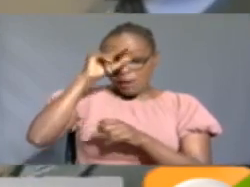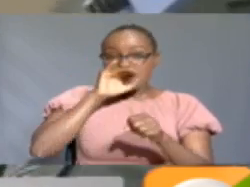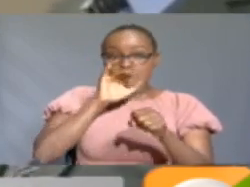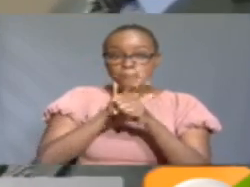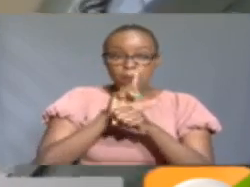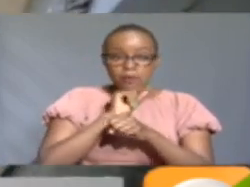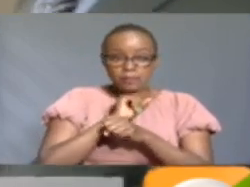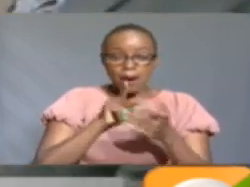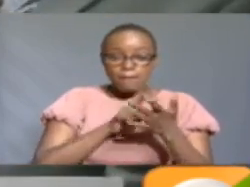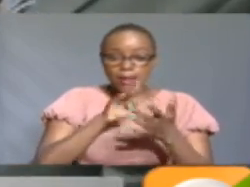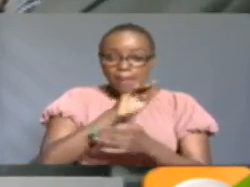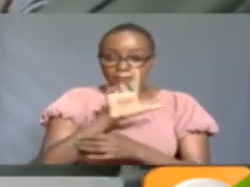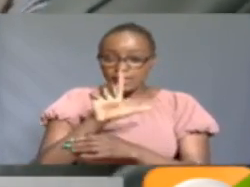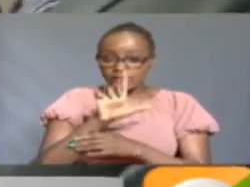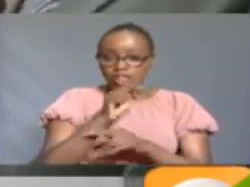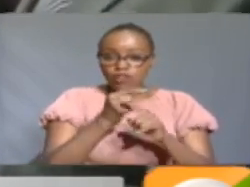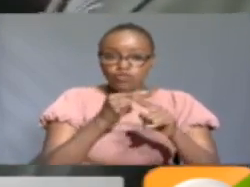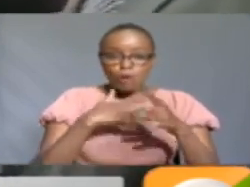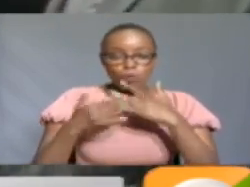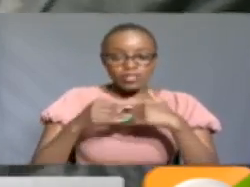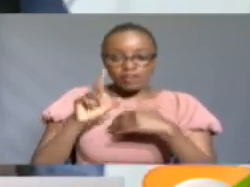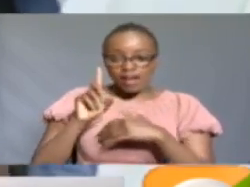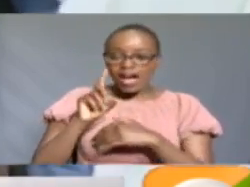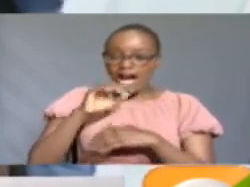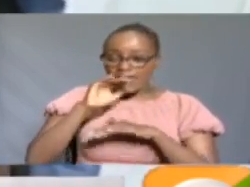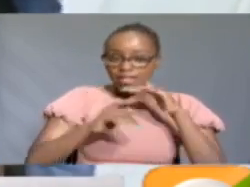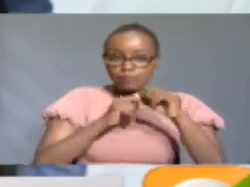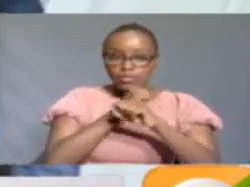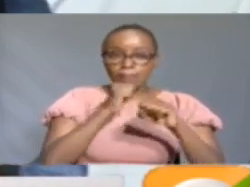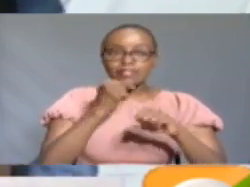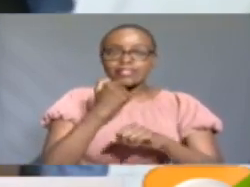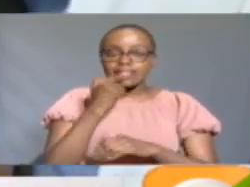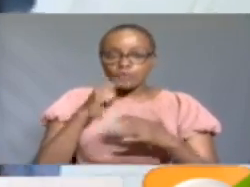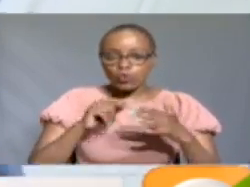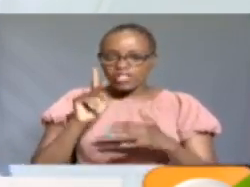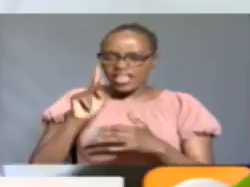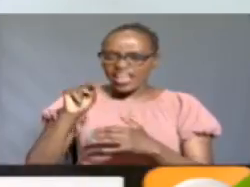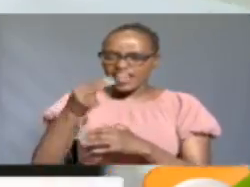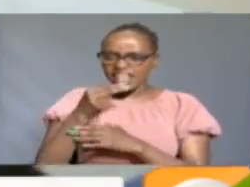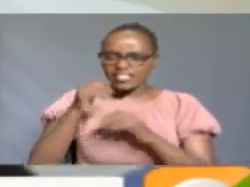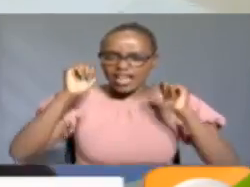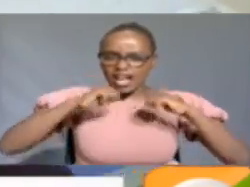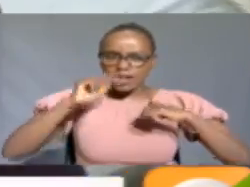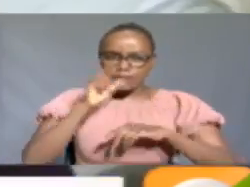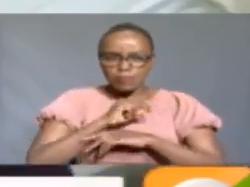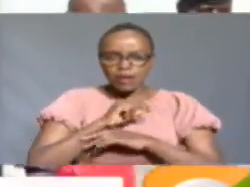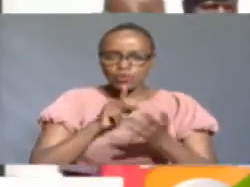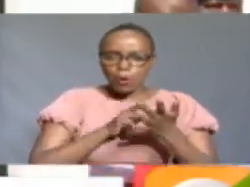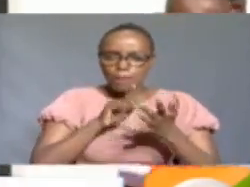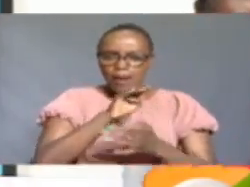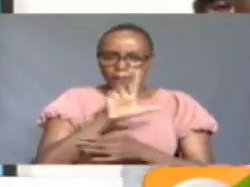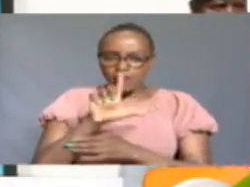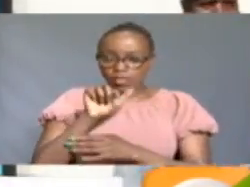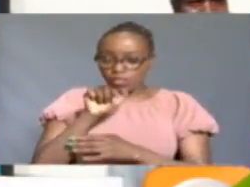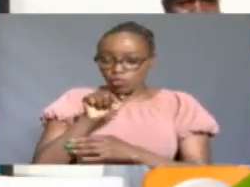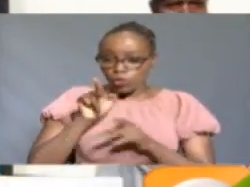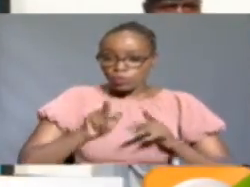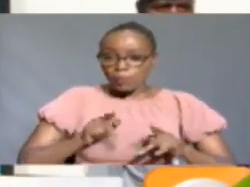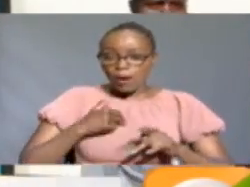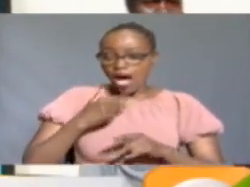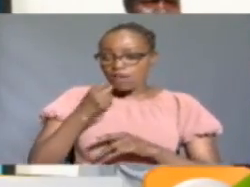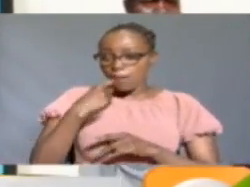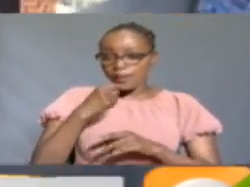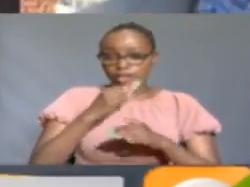to pay bills. And according to what the DP said, hospitals like KNH had agreed to meet the bills of those without